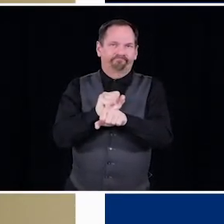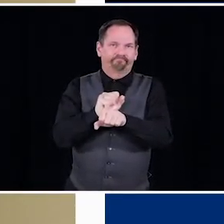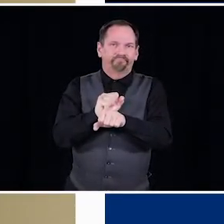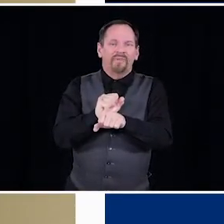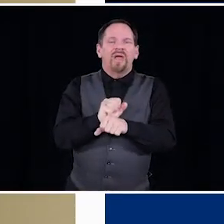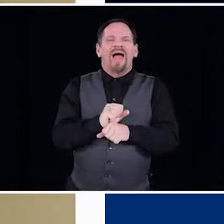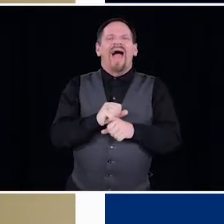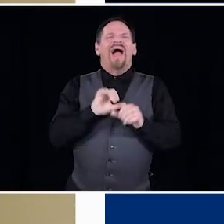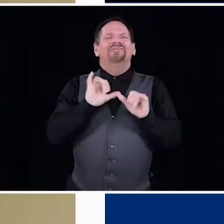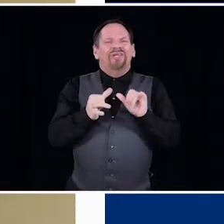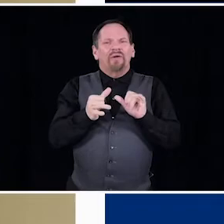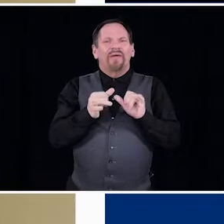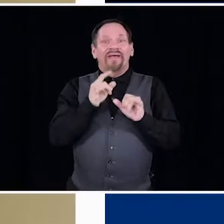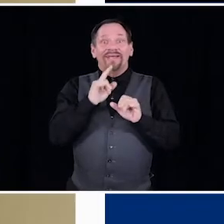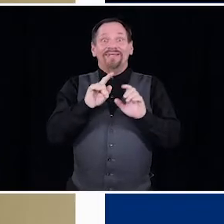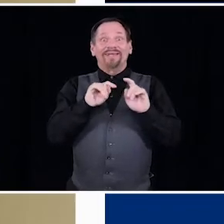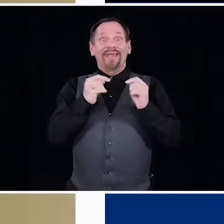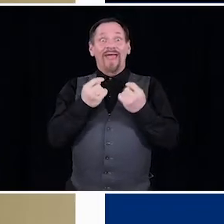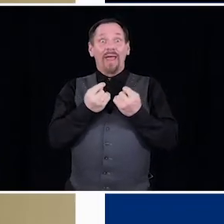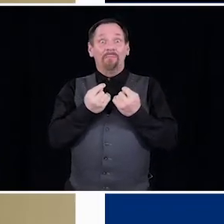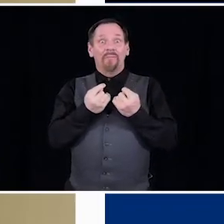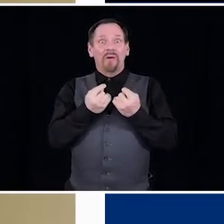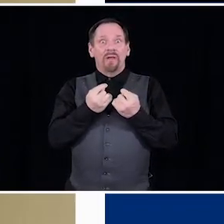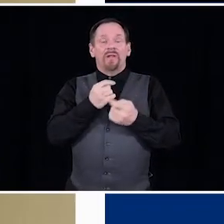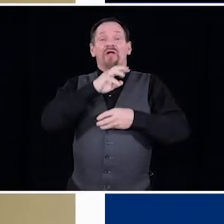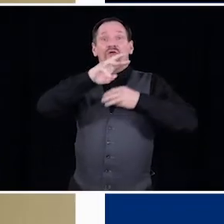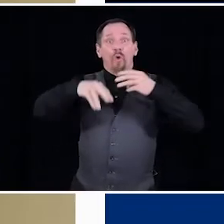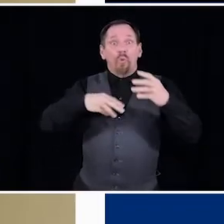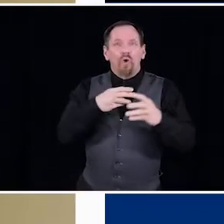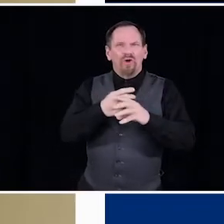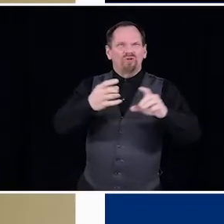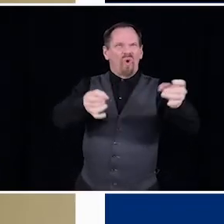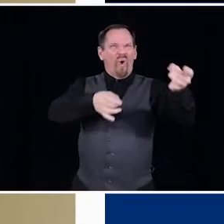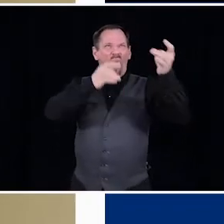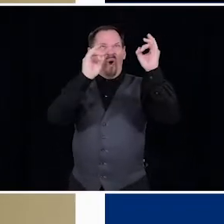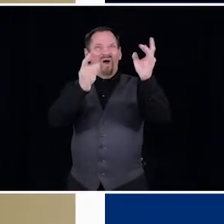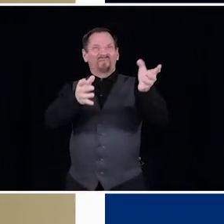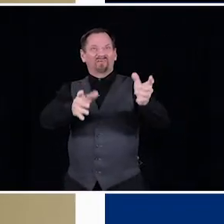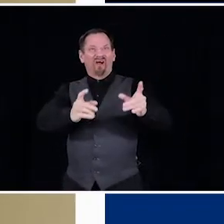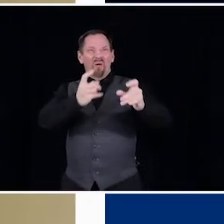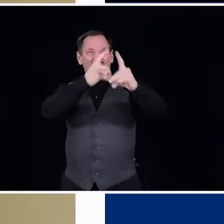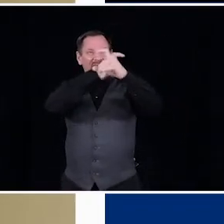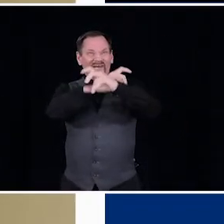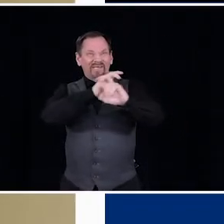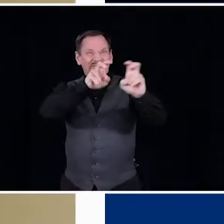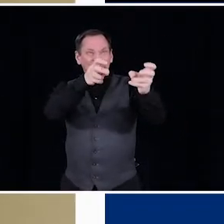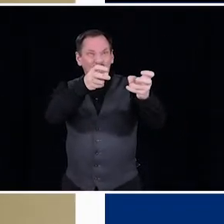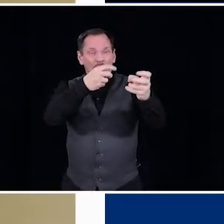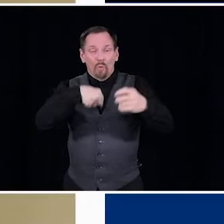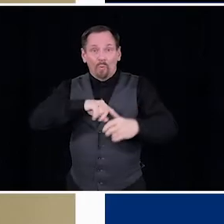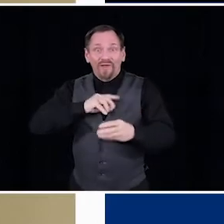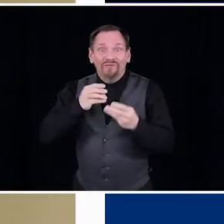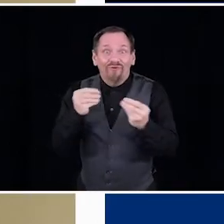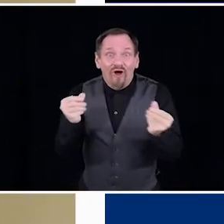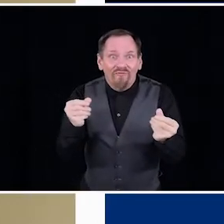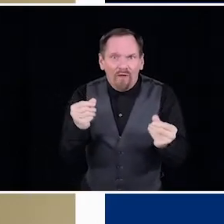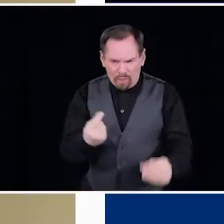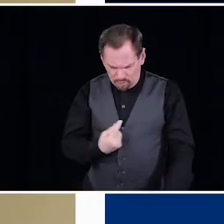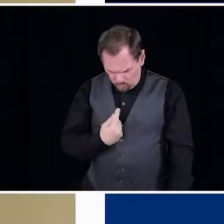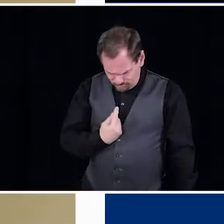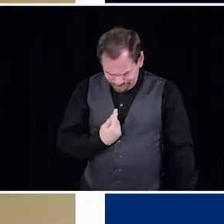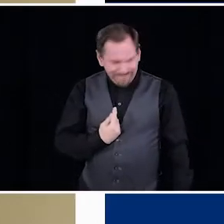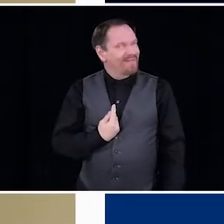team sport. We solve the world's most vexing issues, but never alone. The best ideas, the most